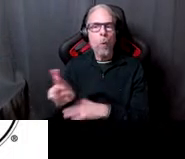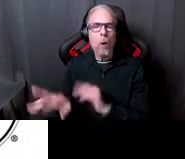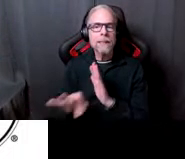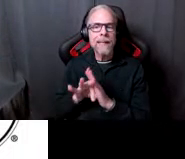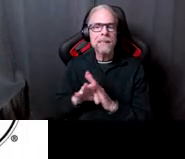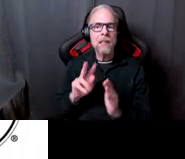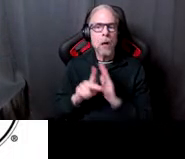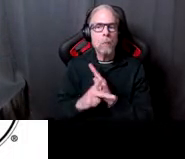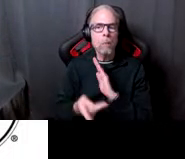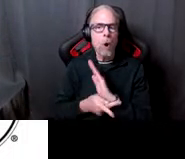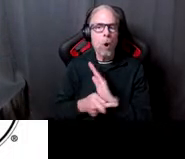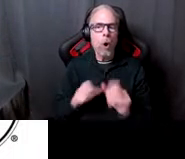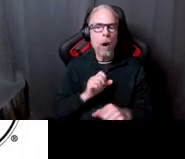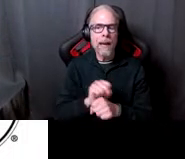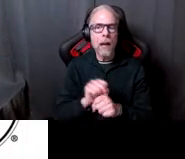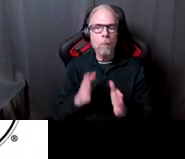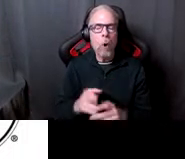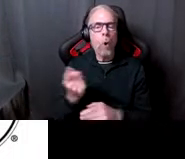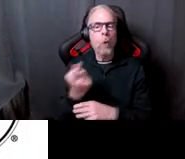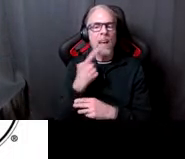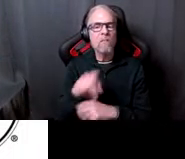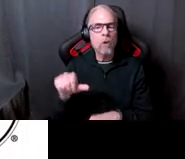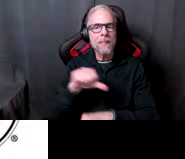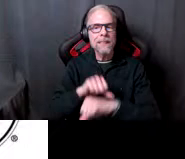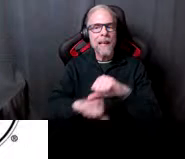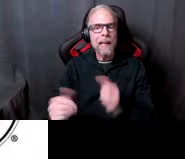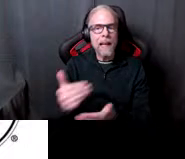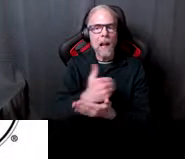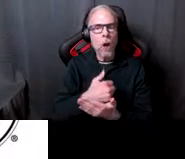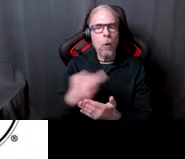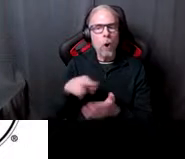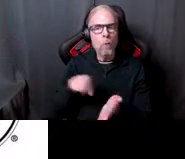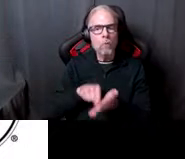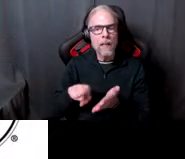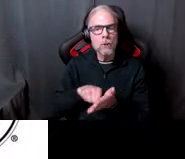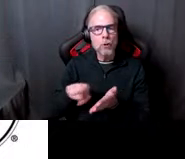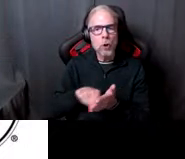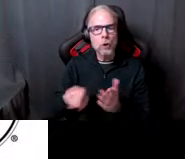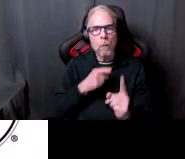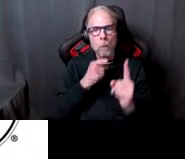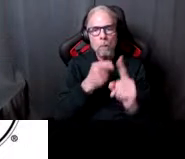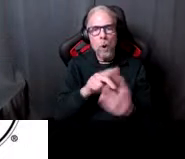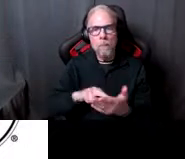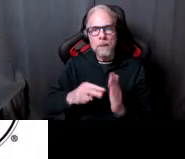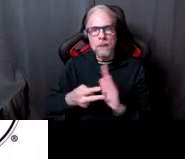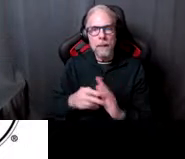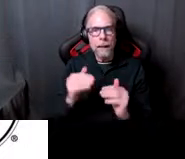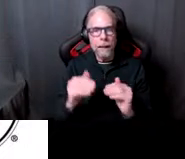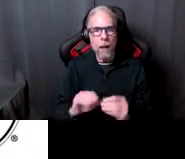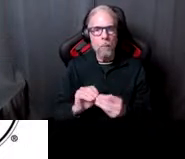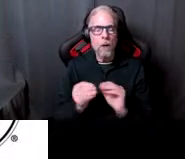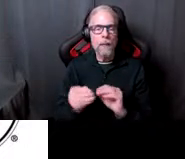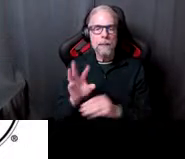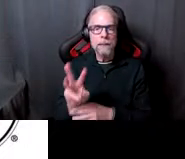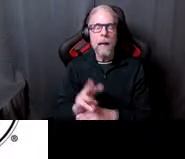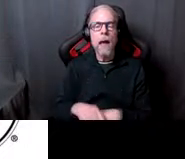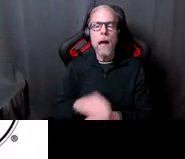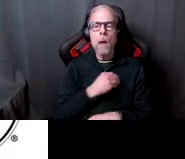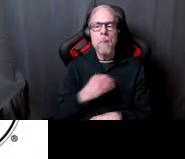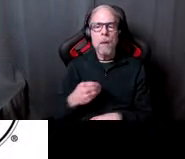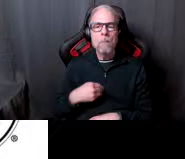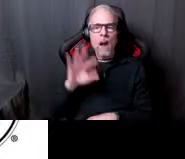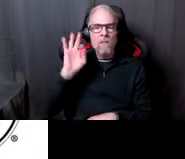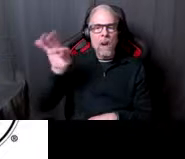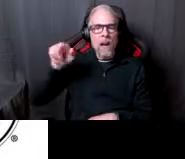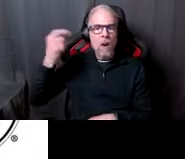and only for scientific collection or research purposes. Number 6, a member of a federally recognized